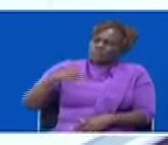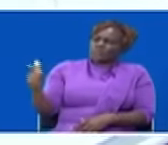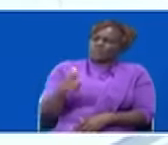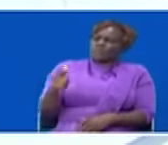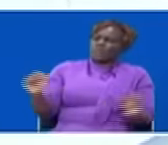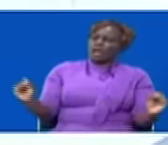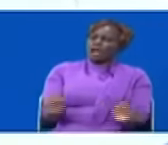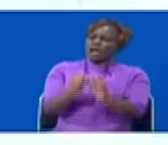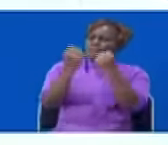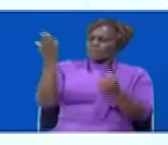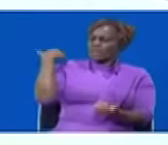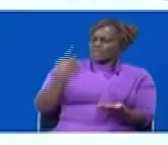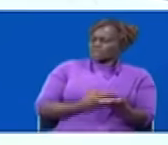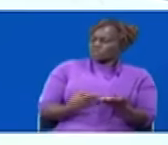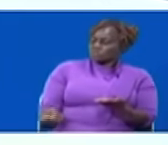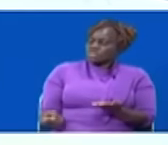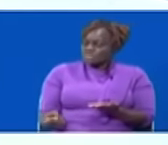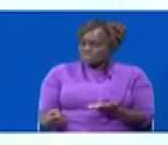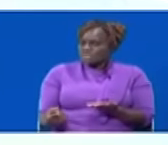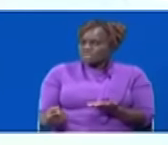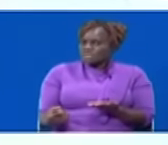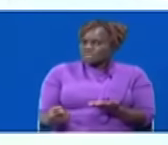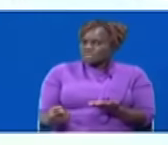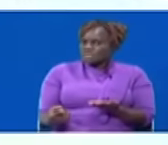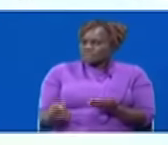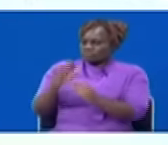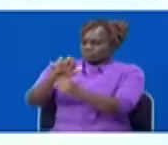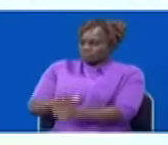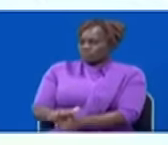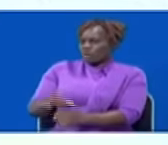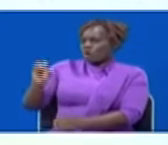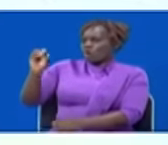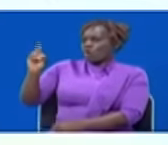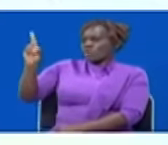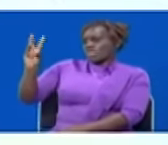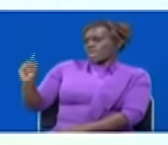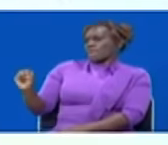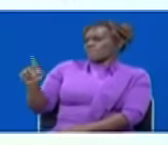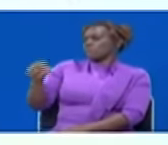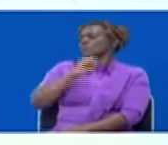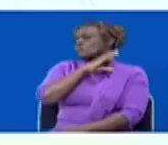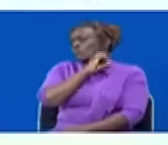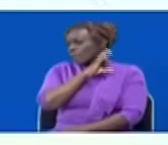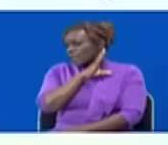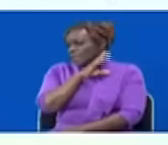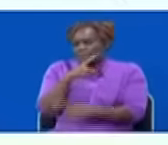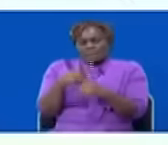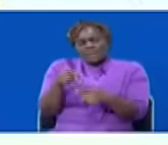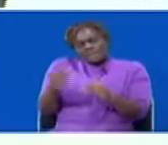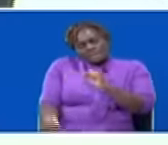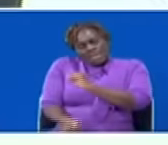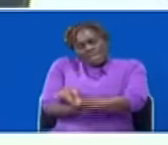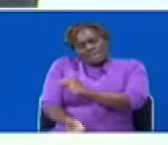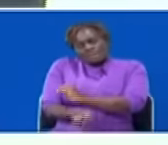that was held last week. You talked about mistreatment by ODM top brass. I know you laid that out, but if you could do that